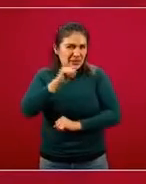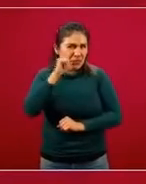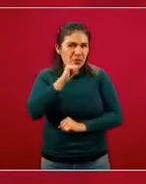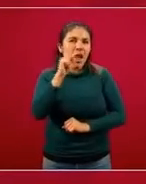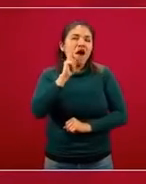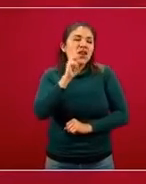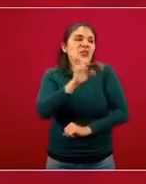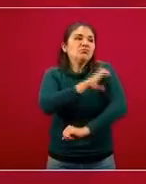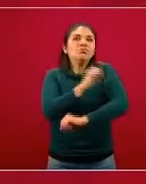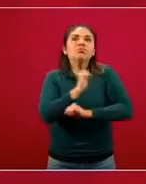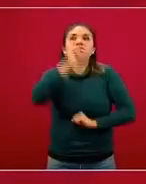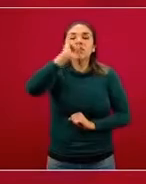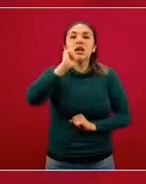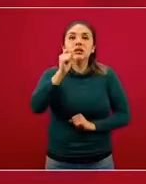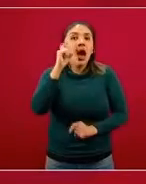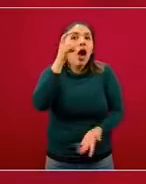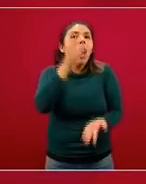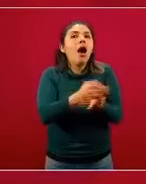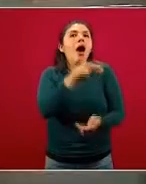they have their